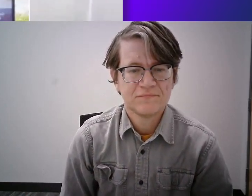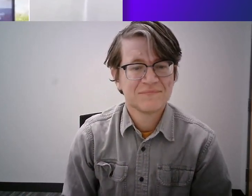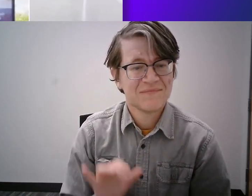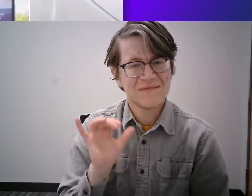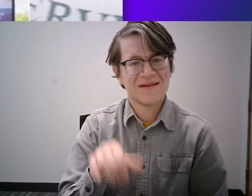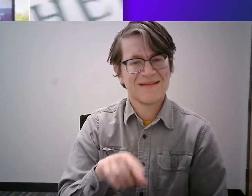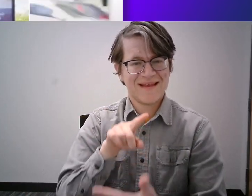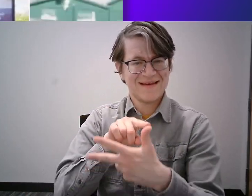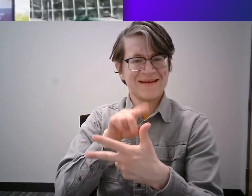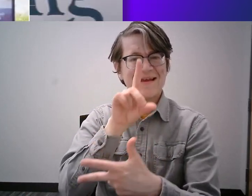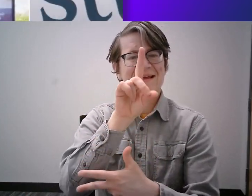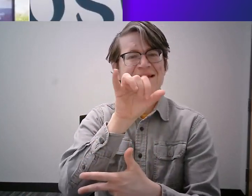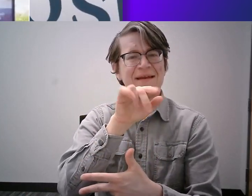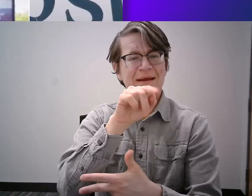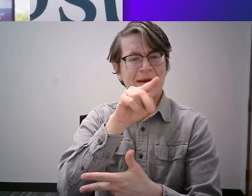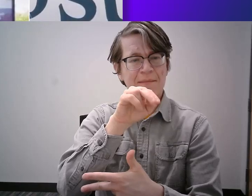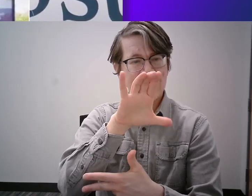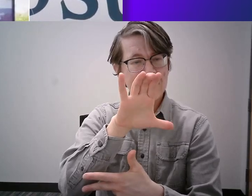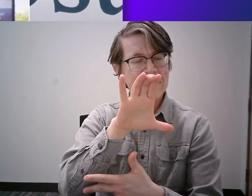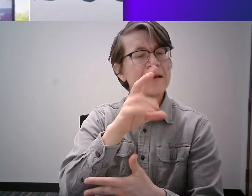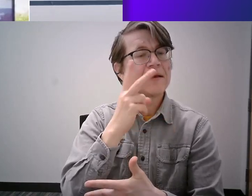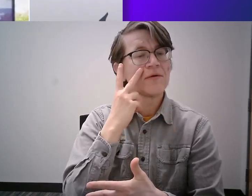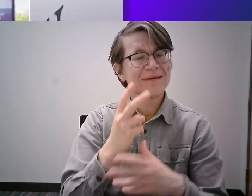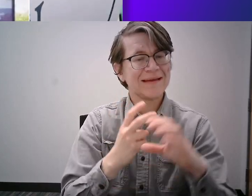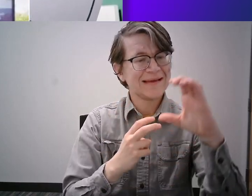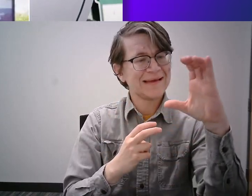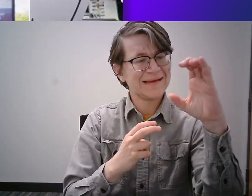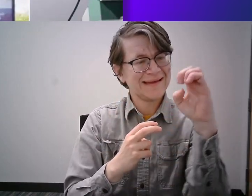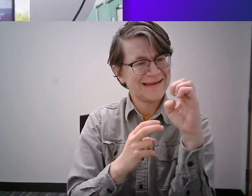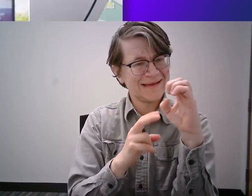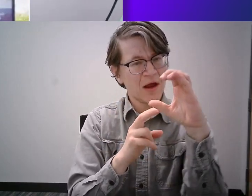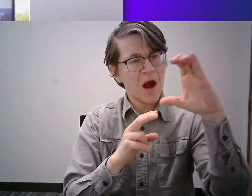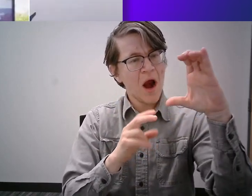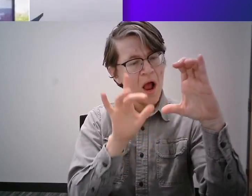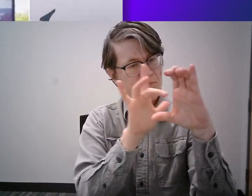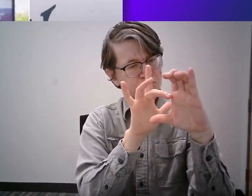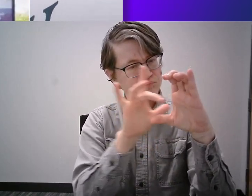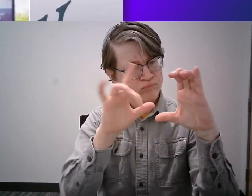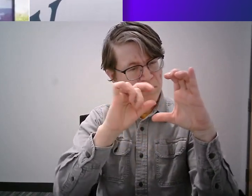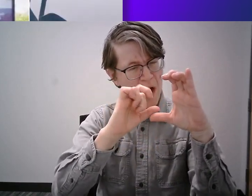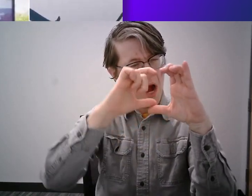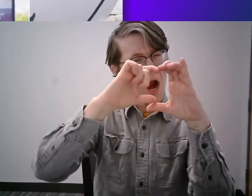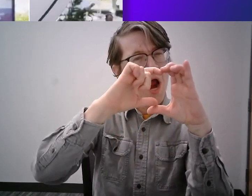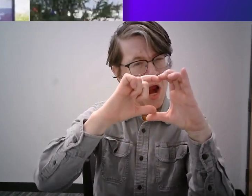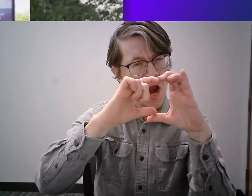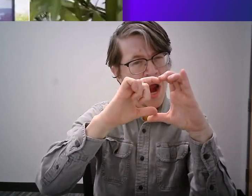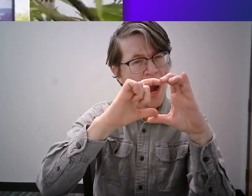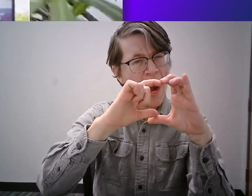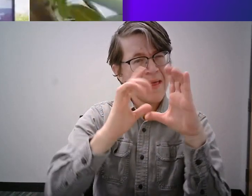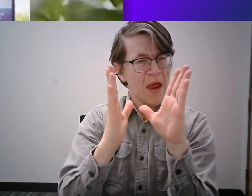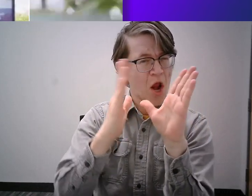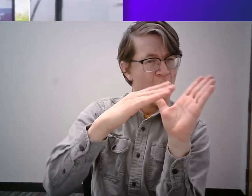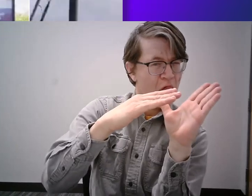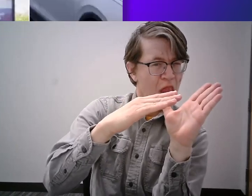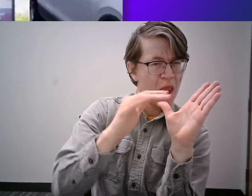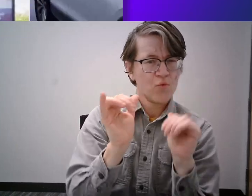That's a dynamic one. See the E, the open E, and the angle here.